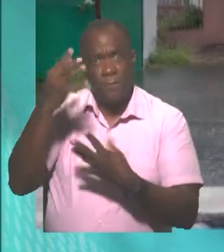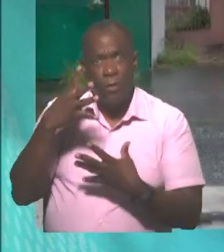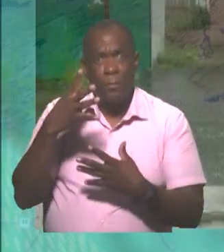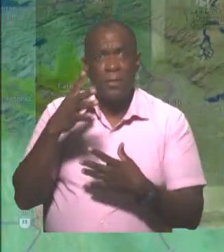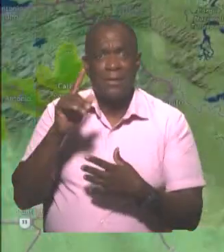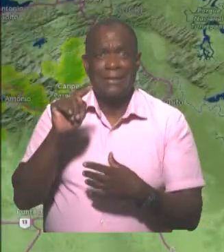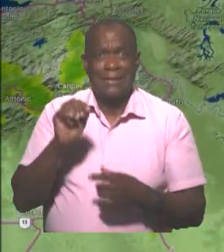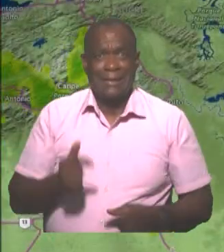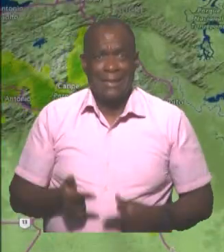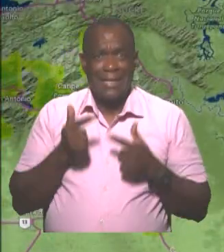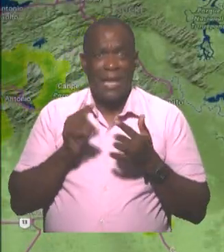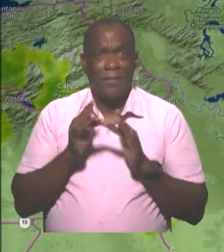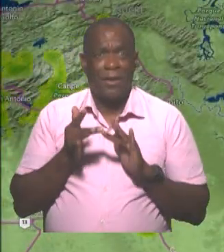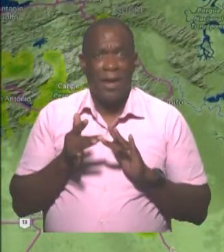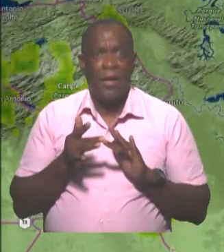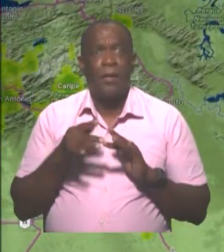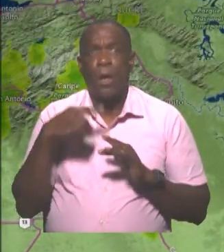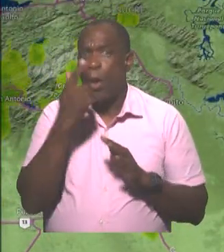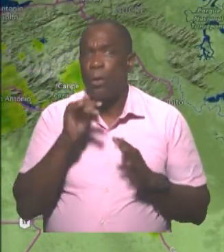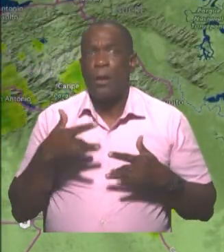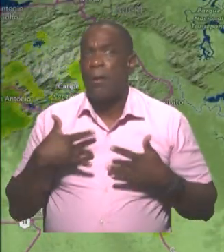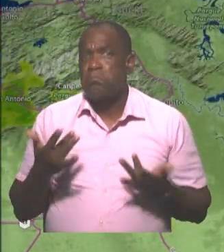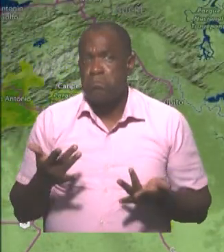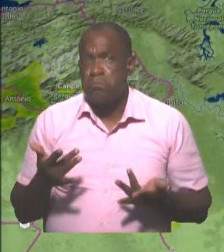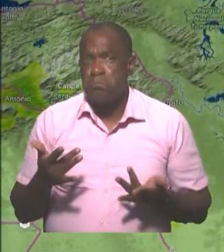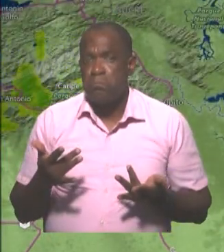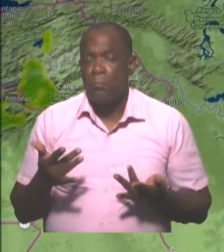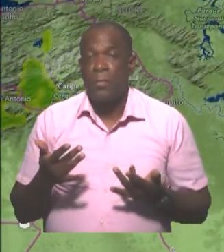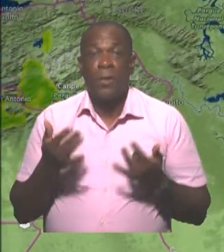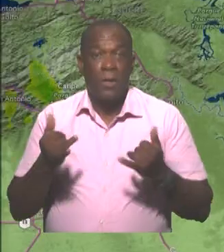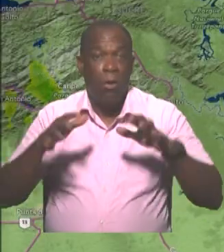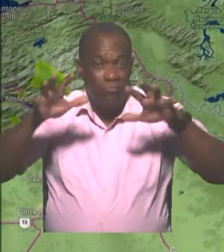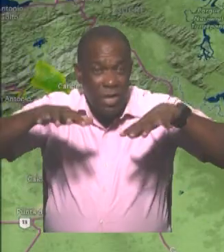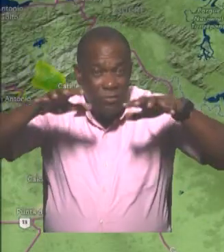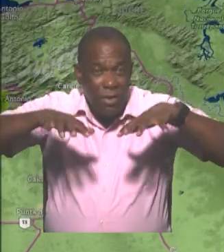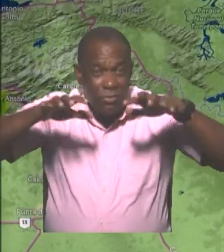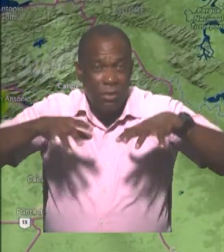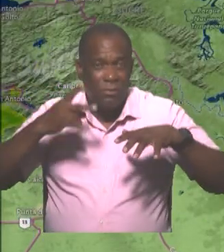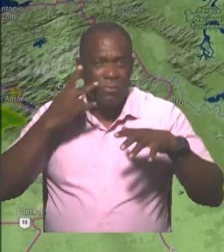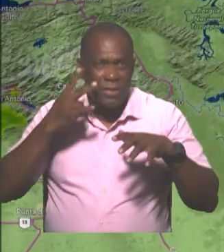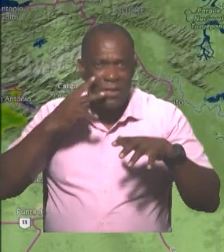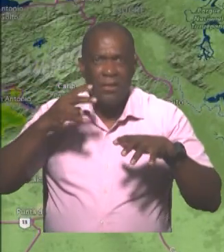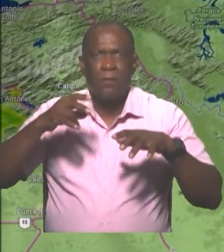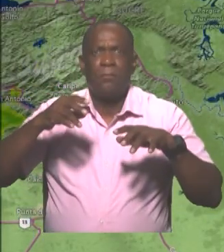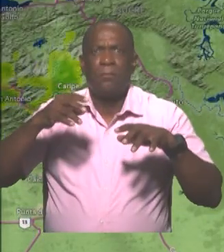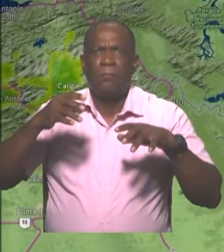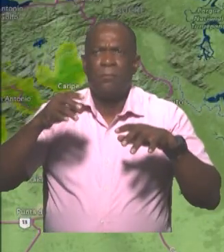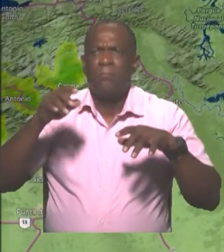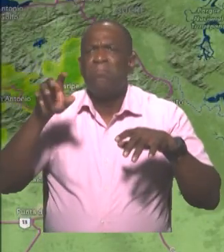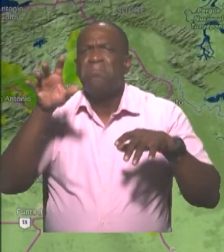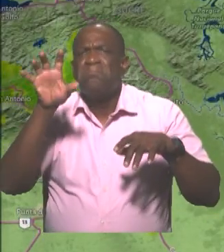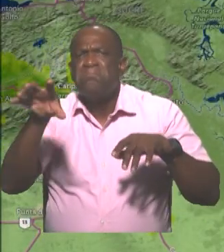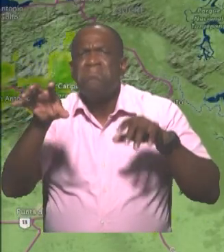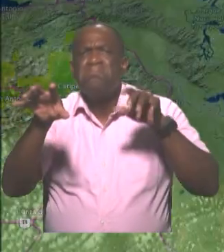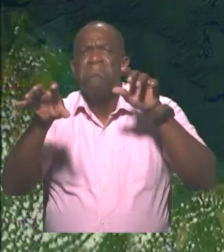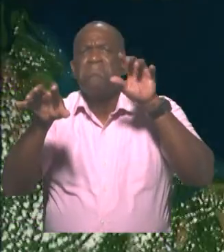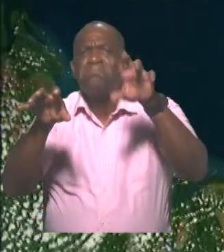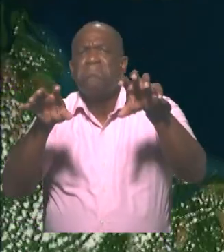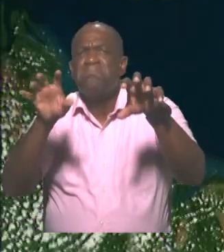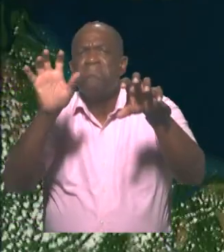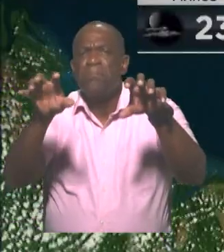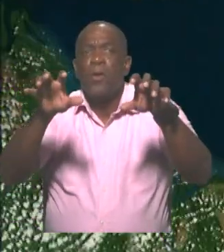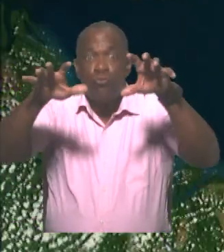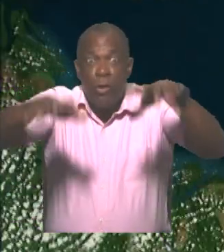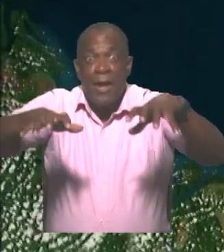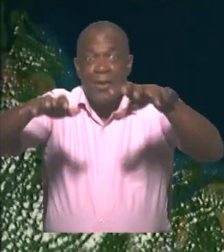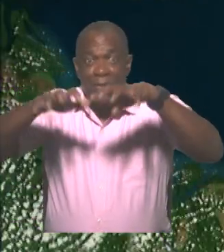Live Online. Now, when it comes to our current rainfall, we are experiencing some isolated pockets of moisture, especially across Trinidad. So as